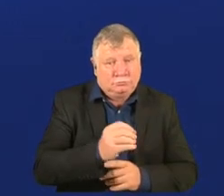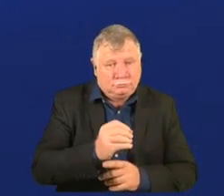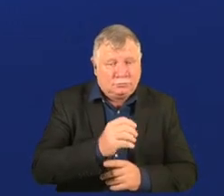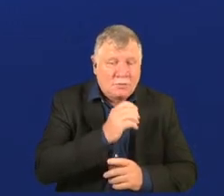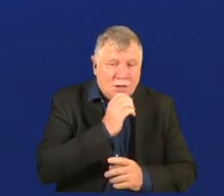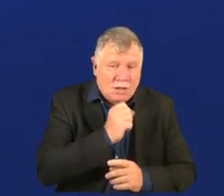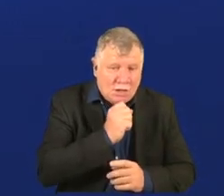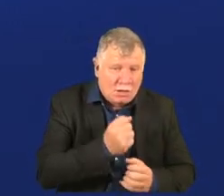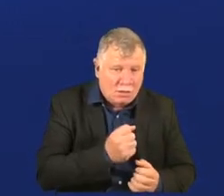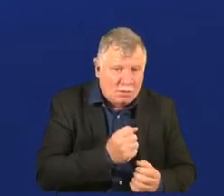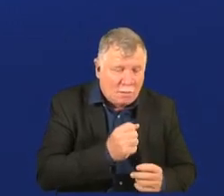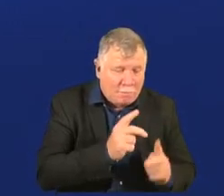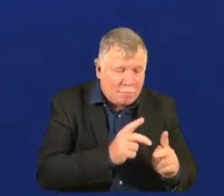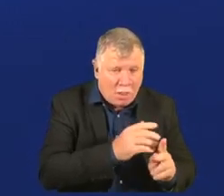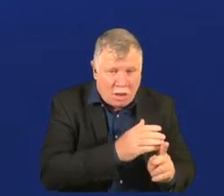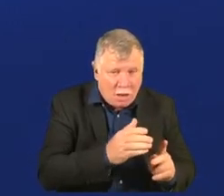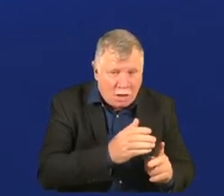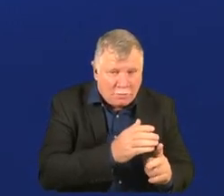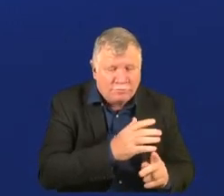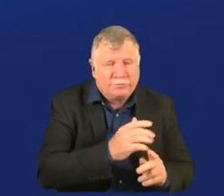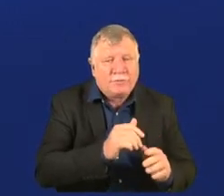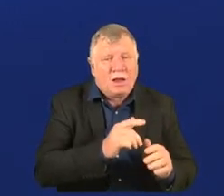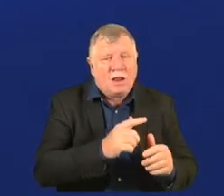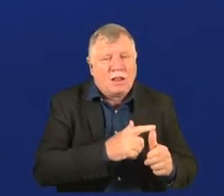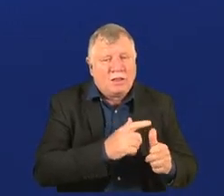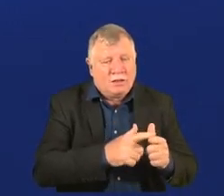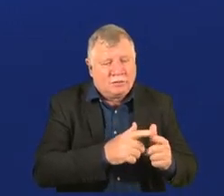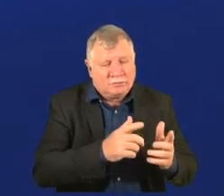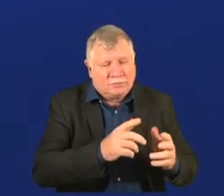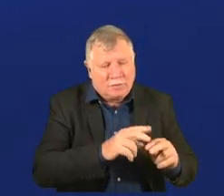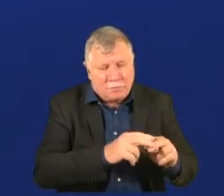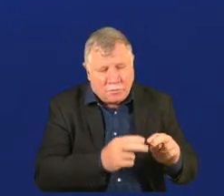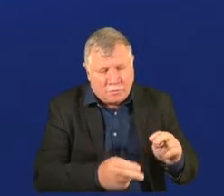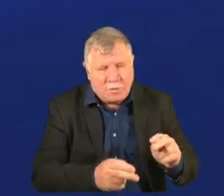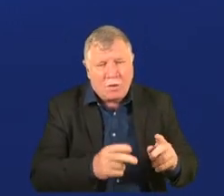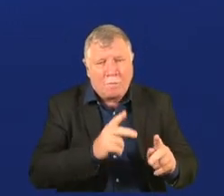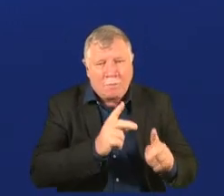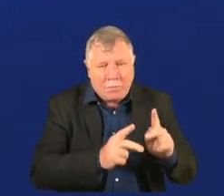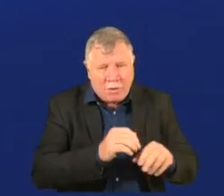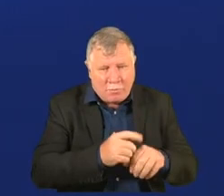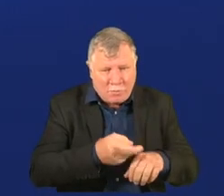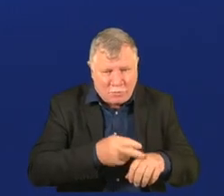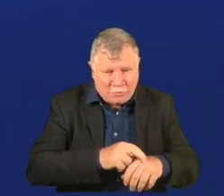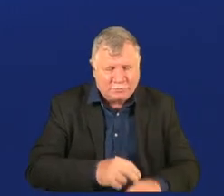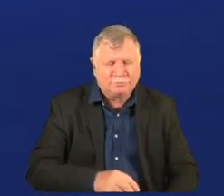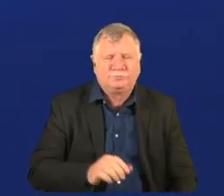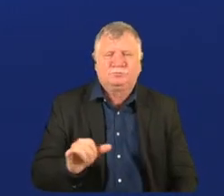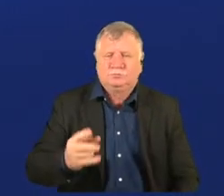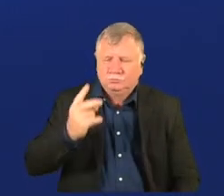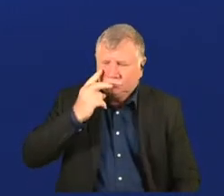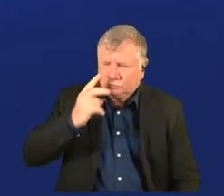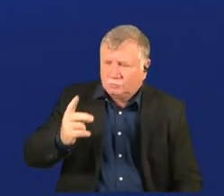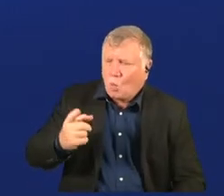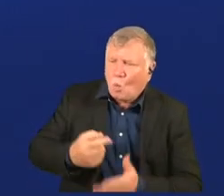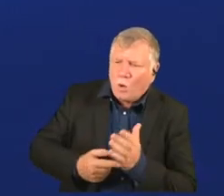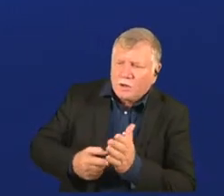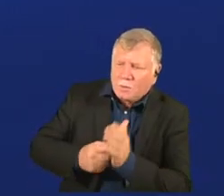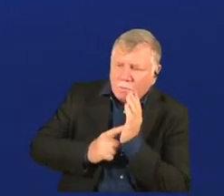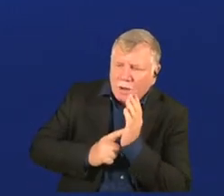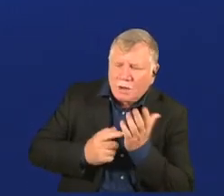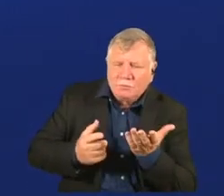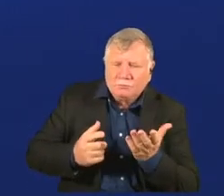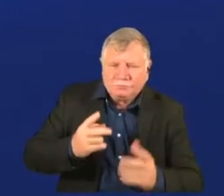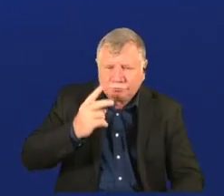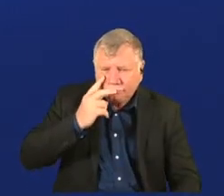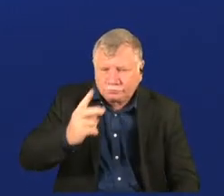age characteristics and the declining population in Puerto Rico. We also looked at demand characteristics.